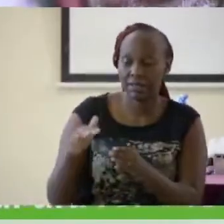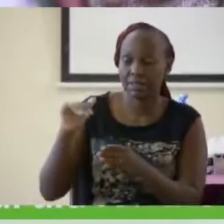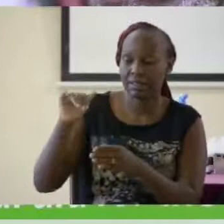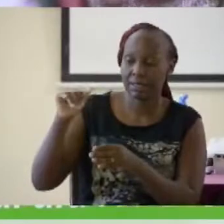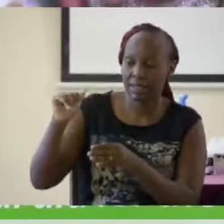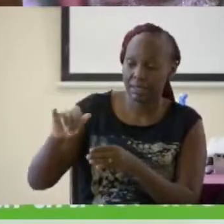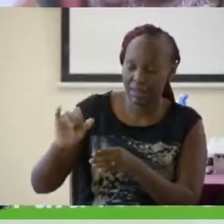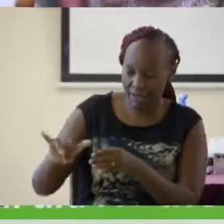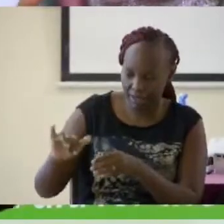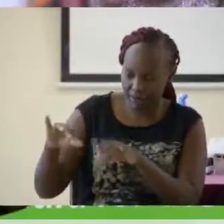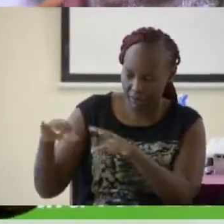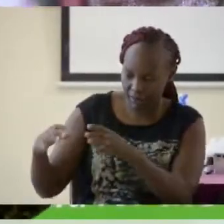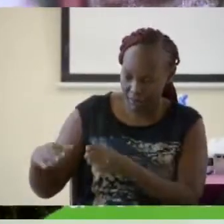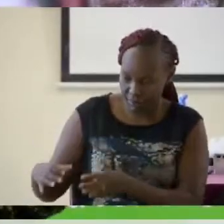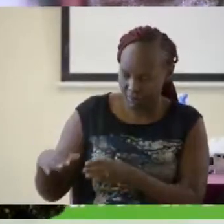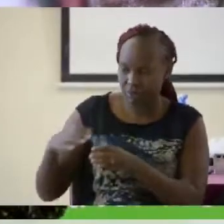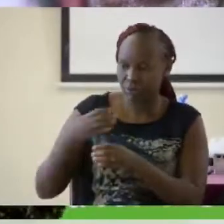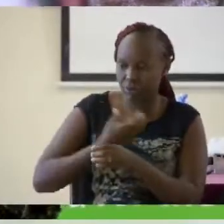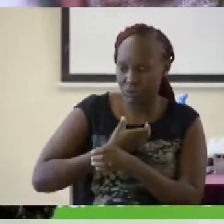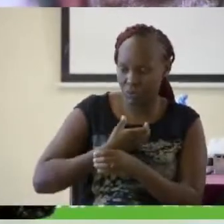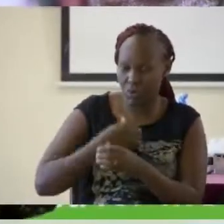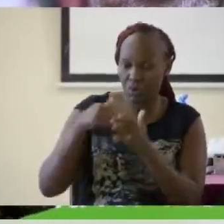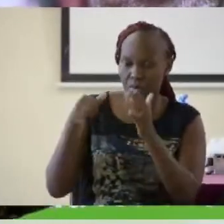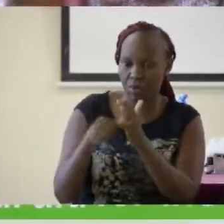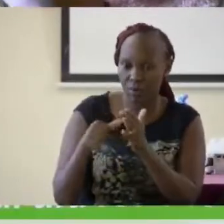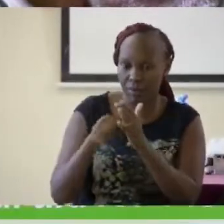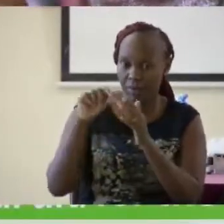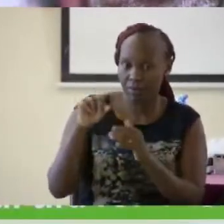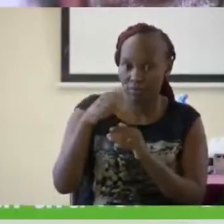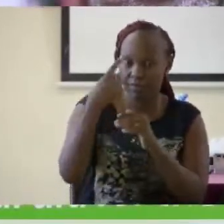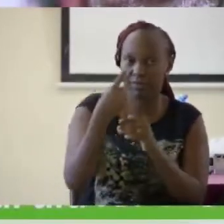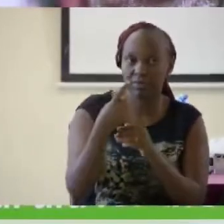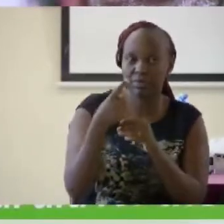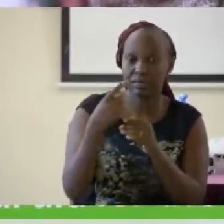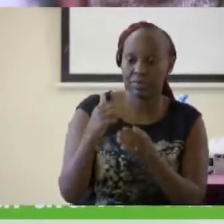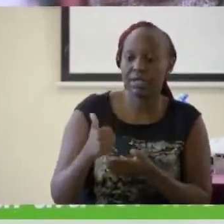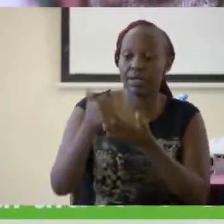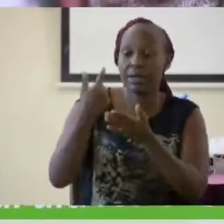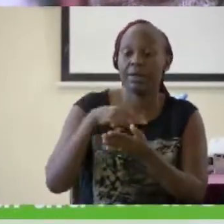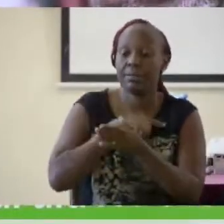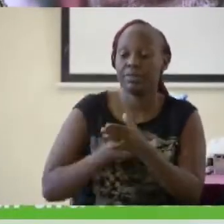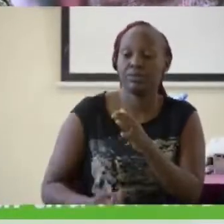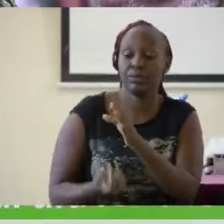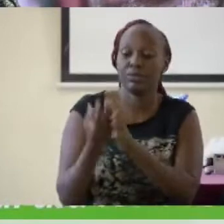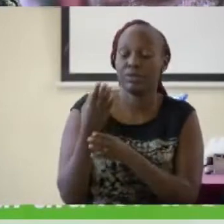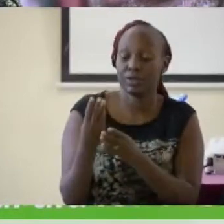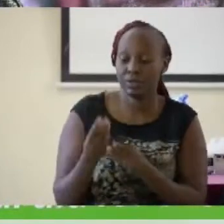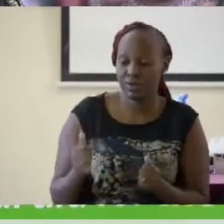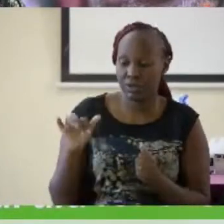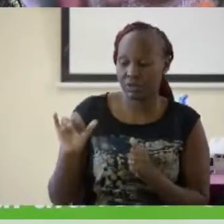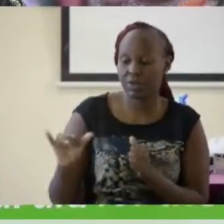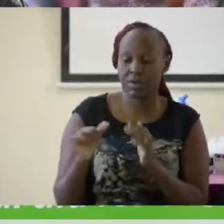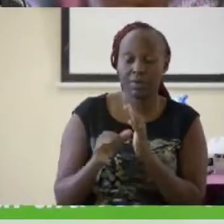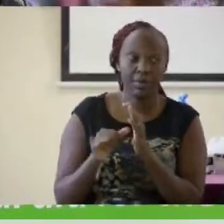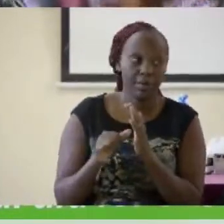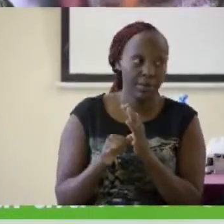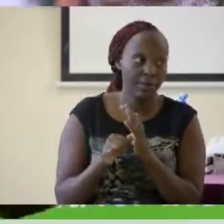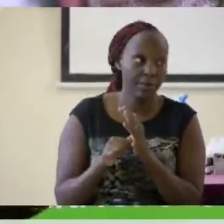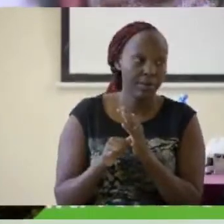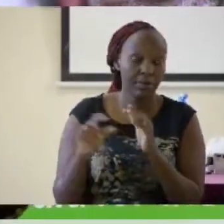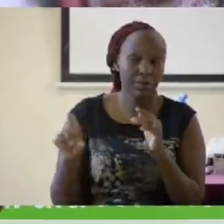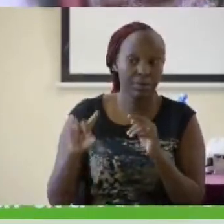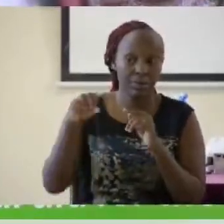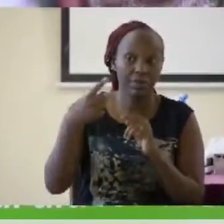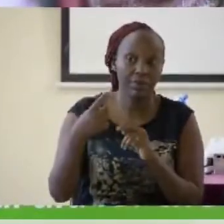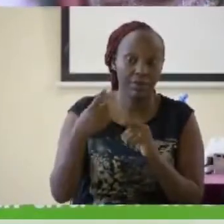community to own the problem first and help us to create the solution to that problem. So the first